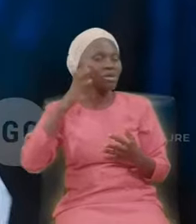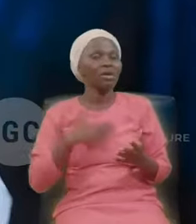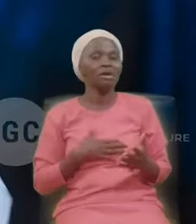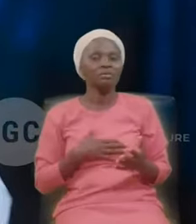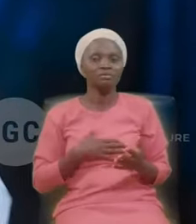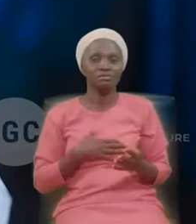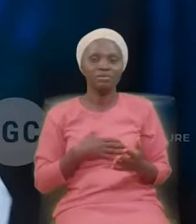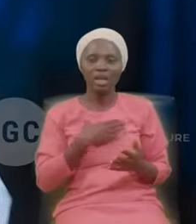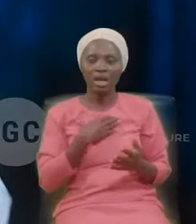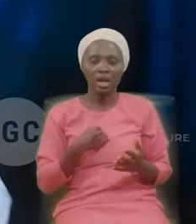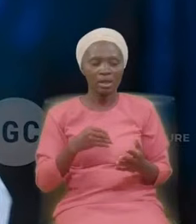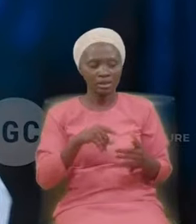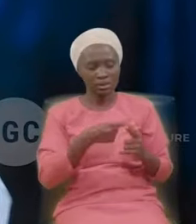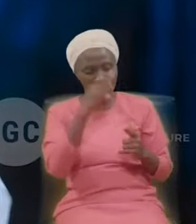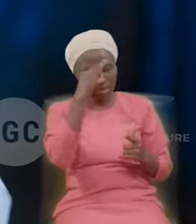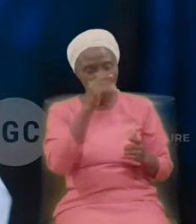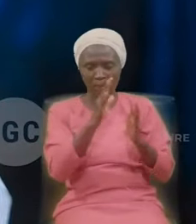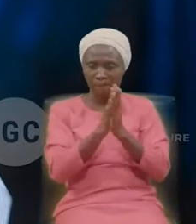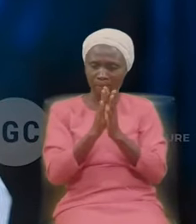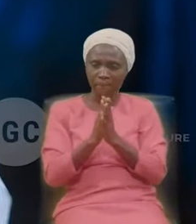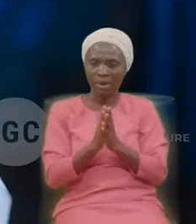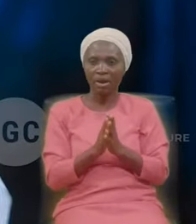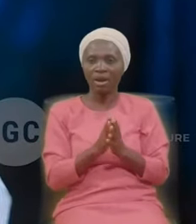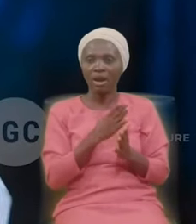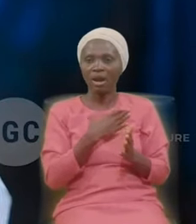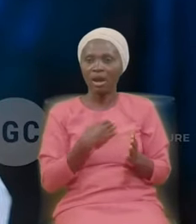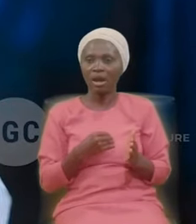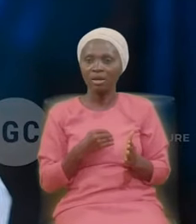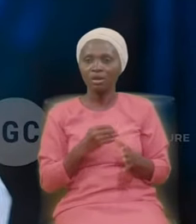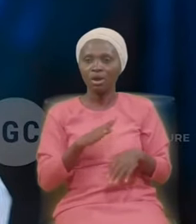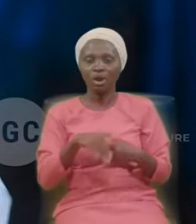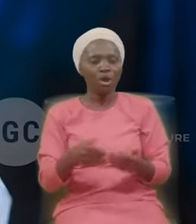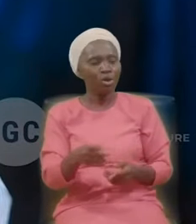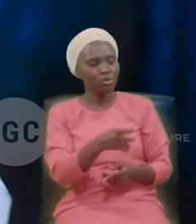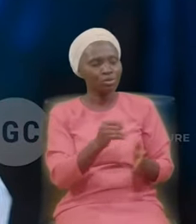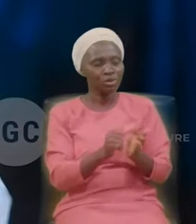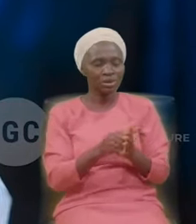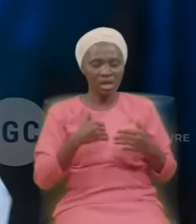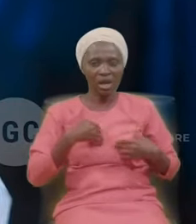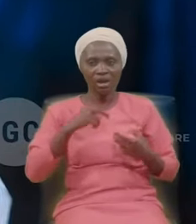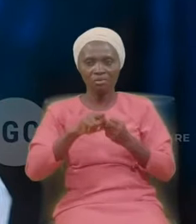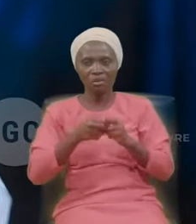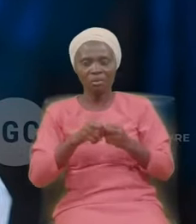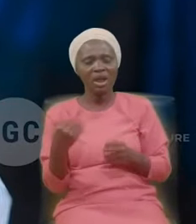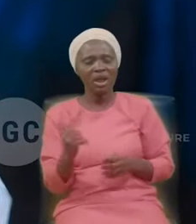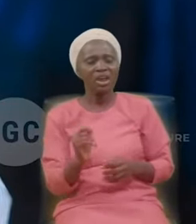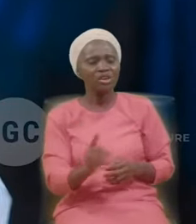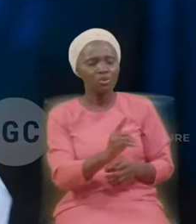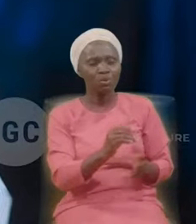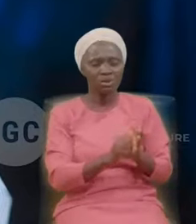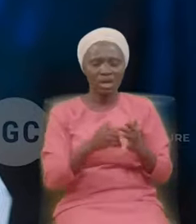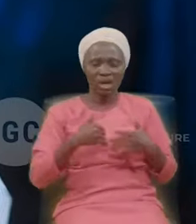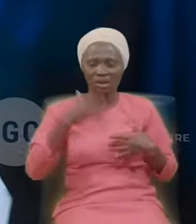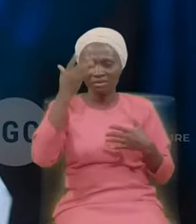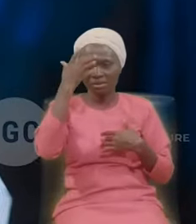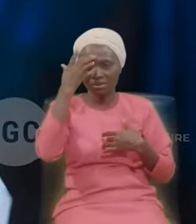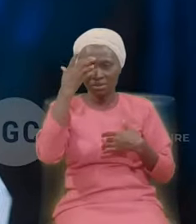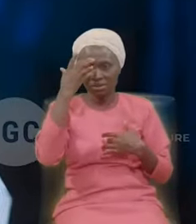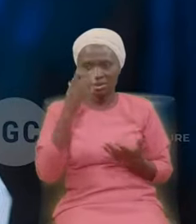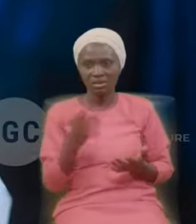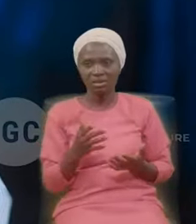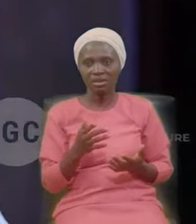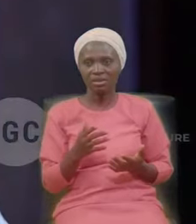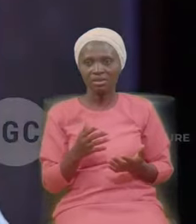then I started to pray. All those who have problem, anyone who have sickness,